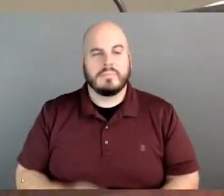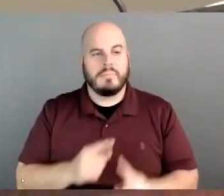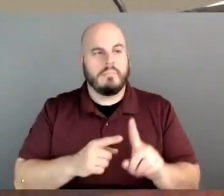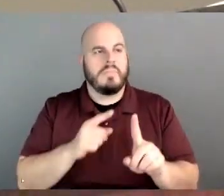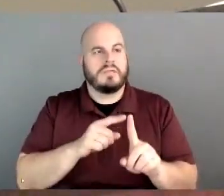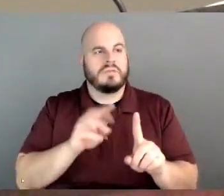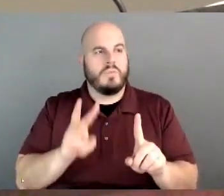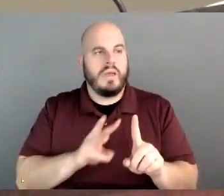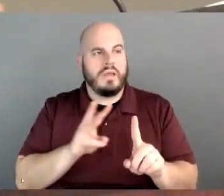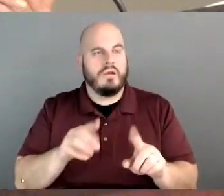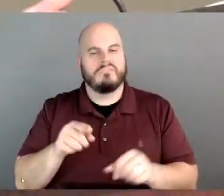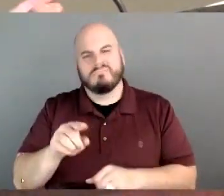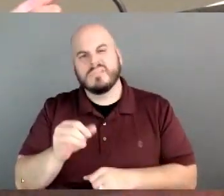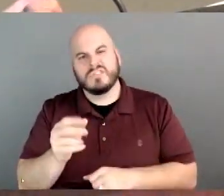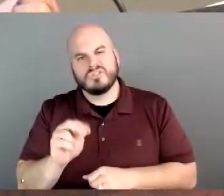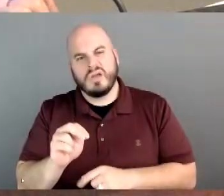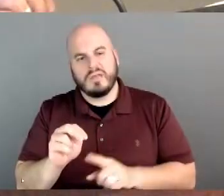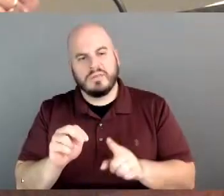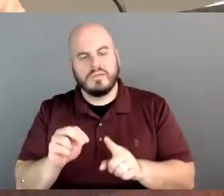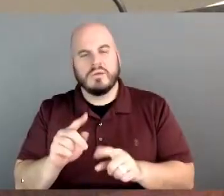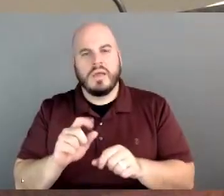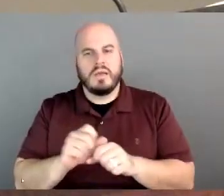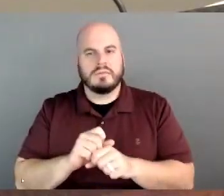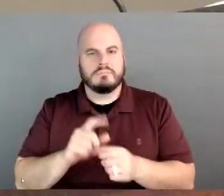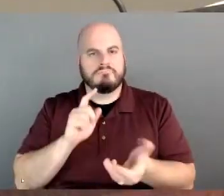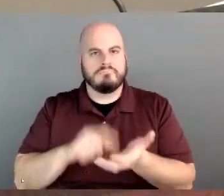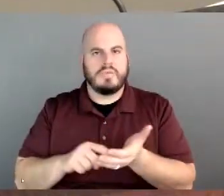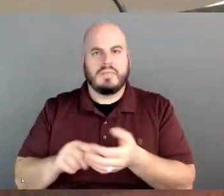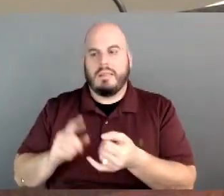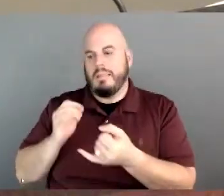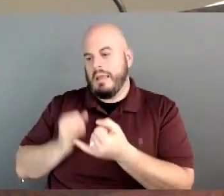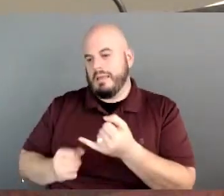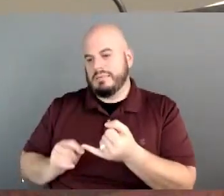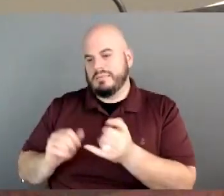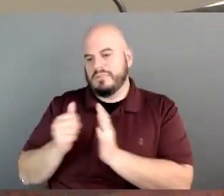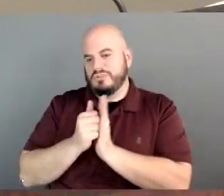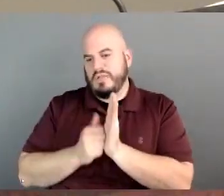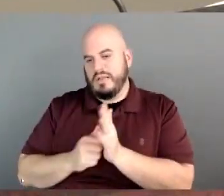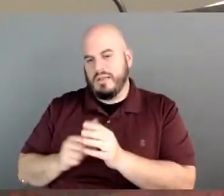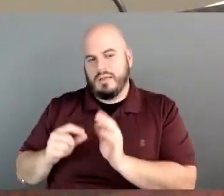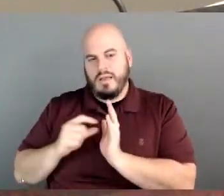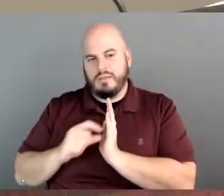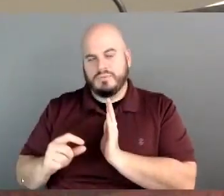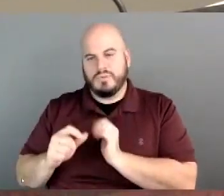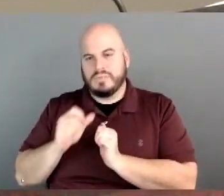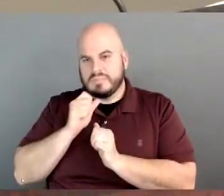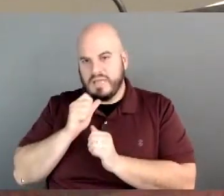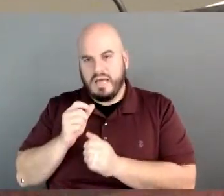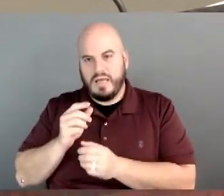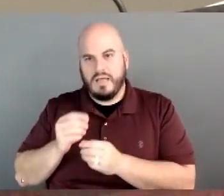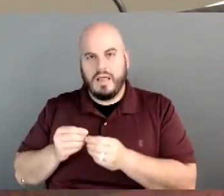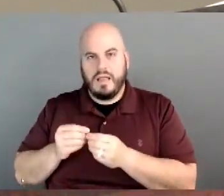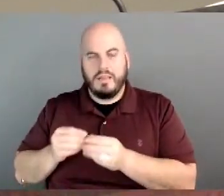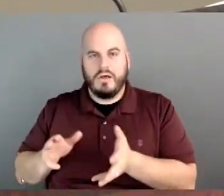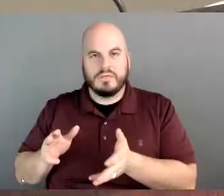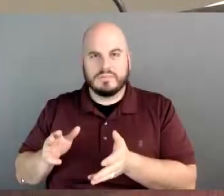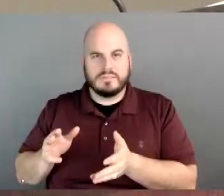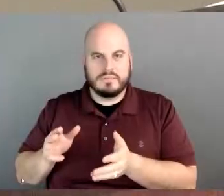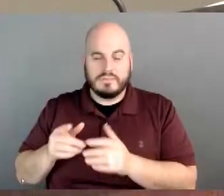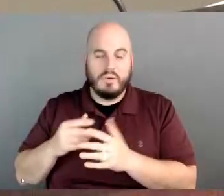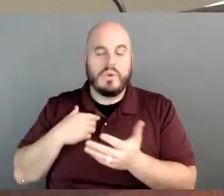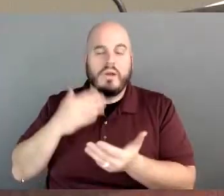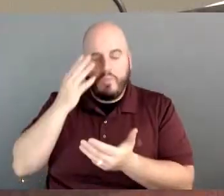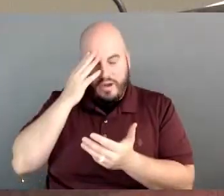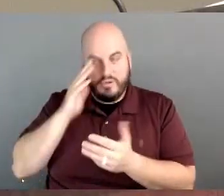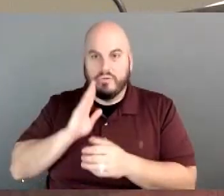guys were noted on the last agenda item too. So it is not lost on us that you're a very busy person. So thank you for making time to be here